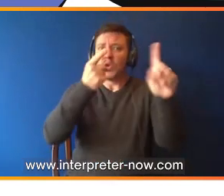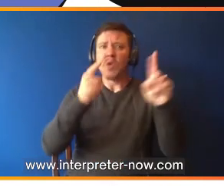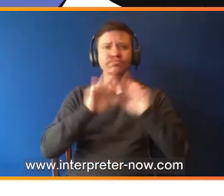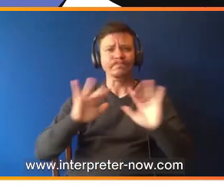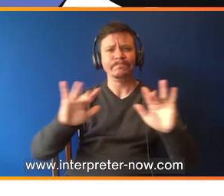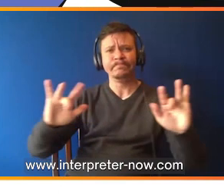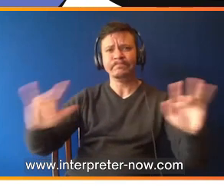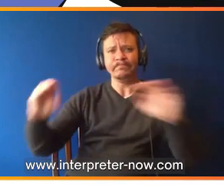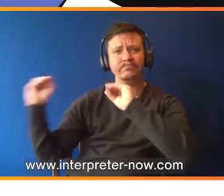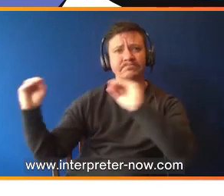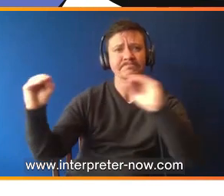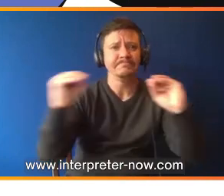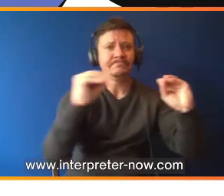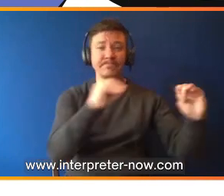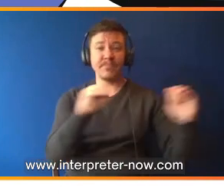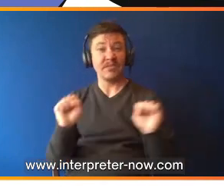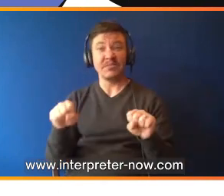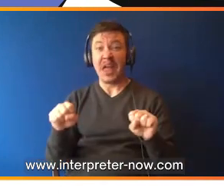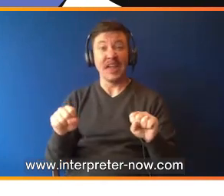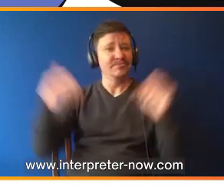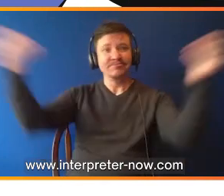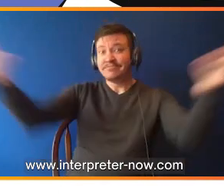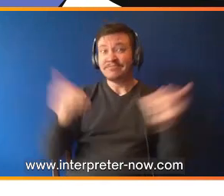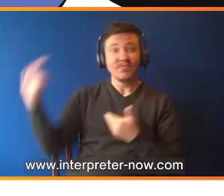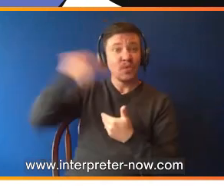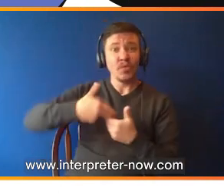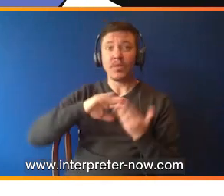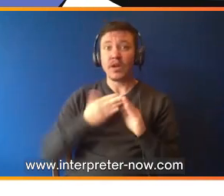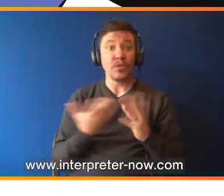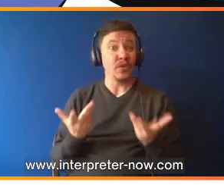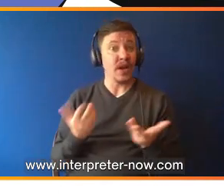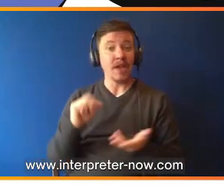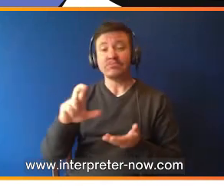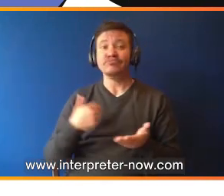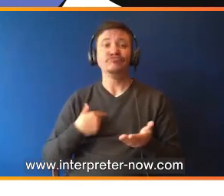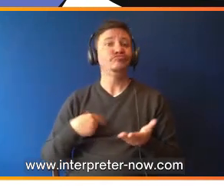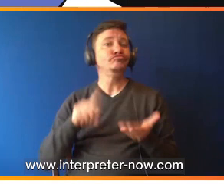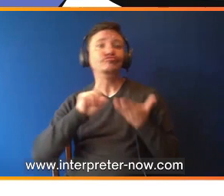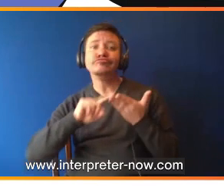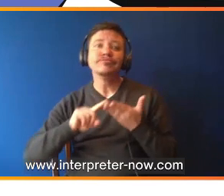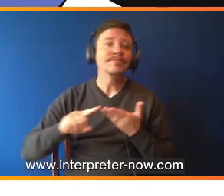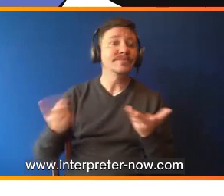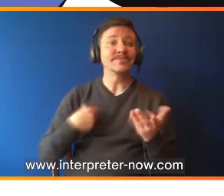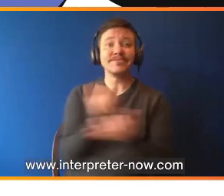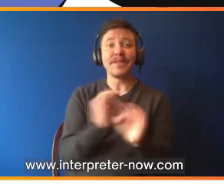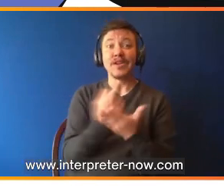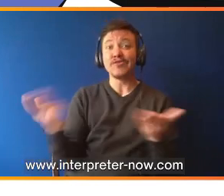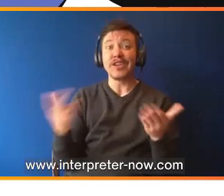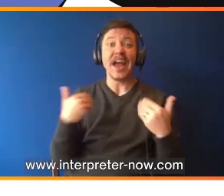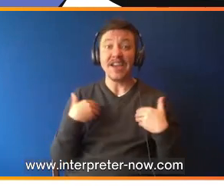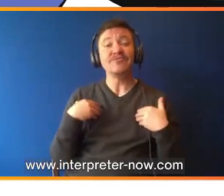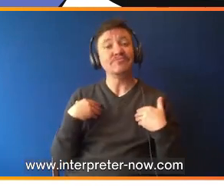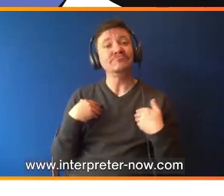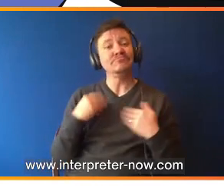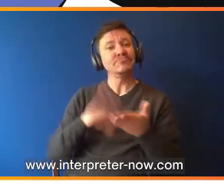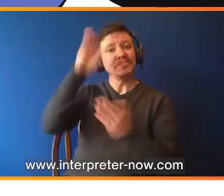to get this education to as many people as possible. So you're welcome to join us in that community or just check out some of the free materials that we have to learn